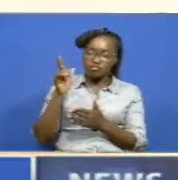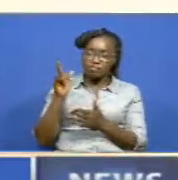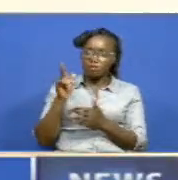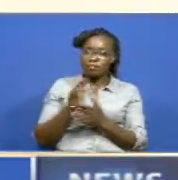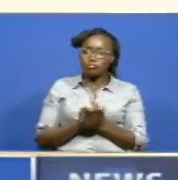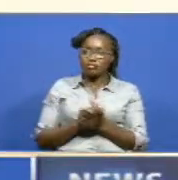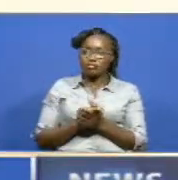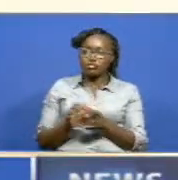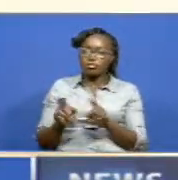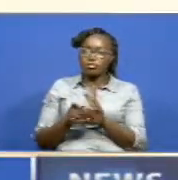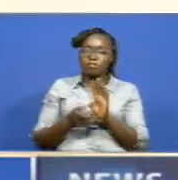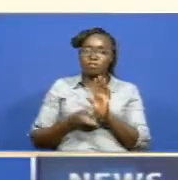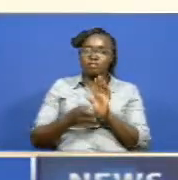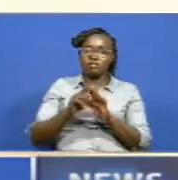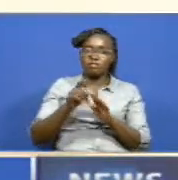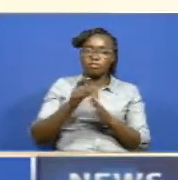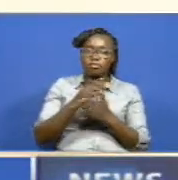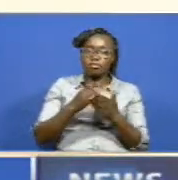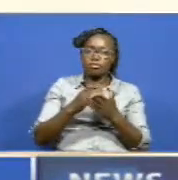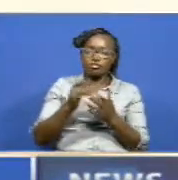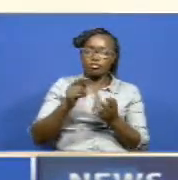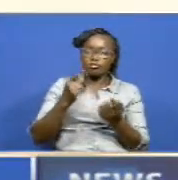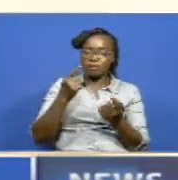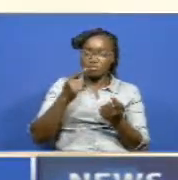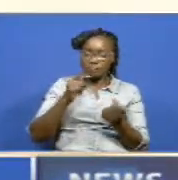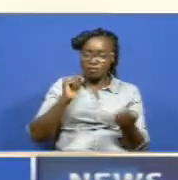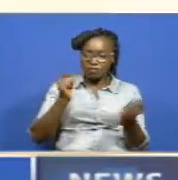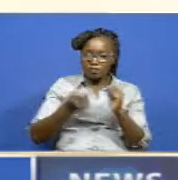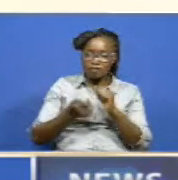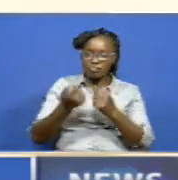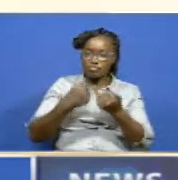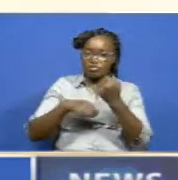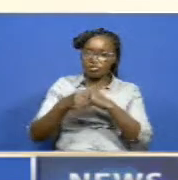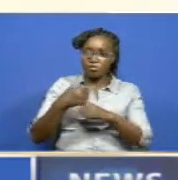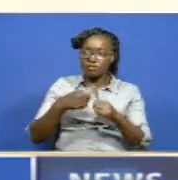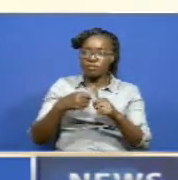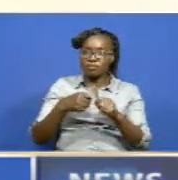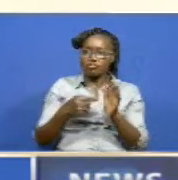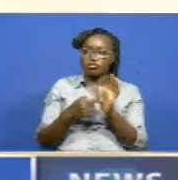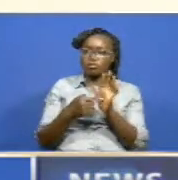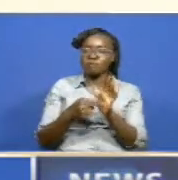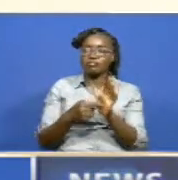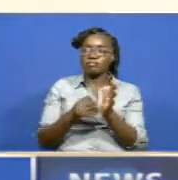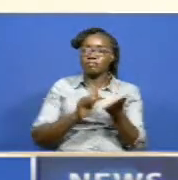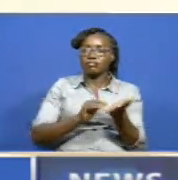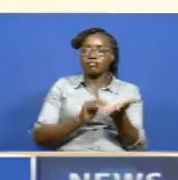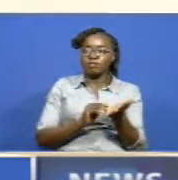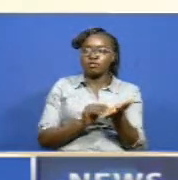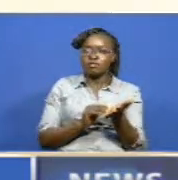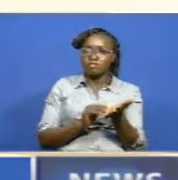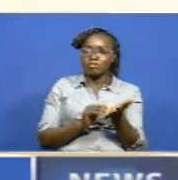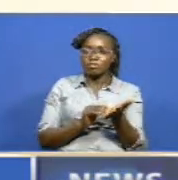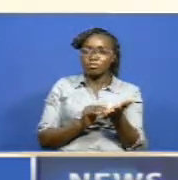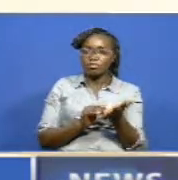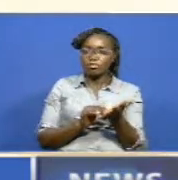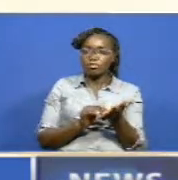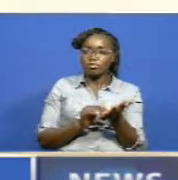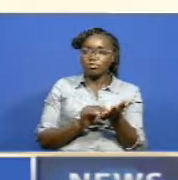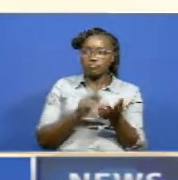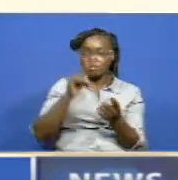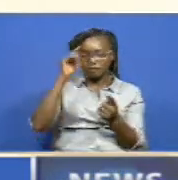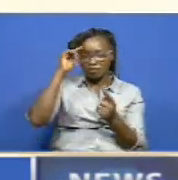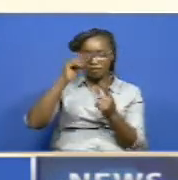have required that they, as part of the corrective action, they will air content that is aimed